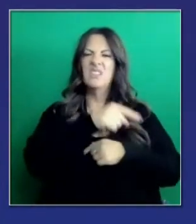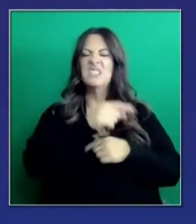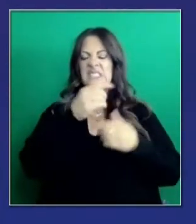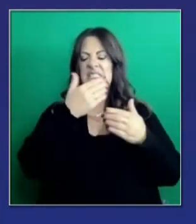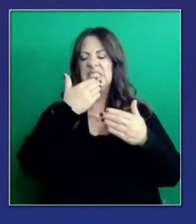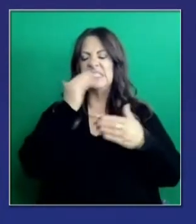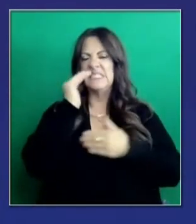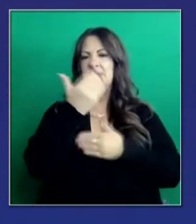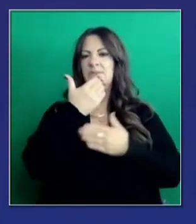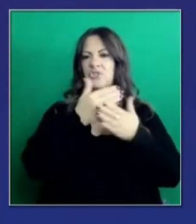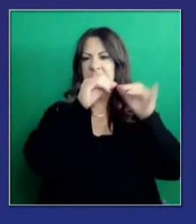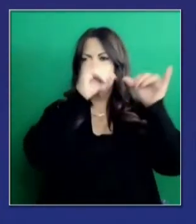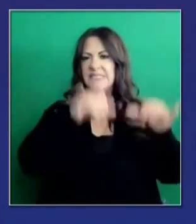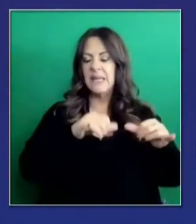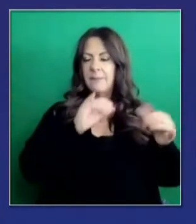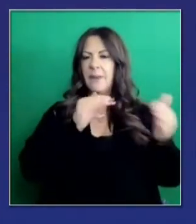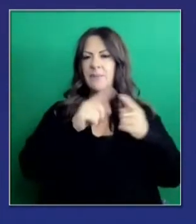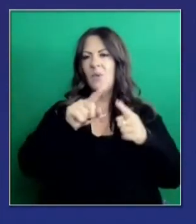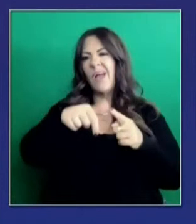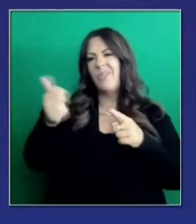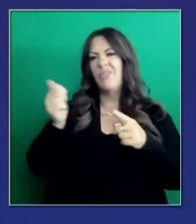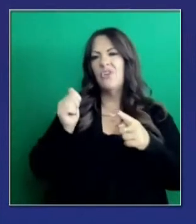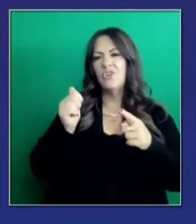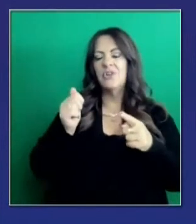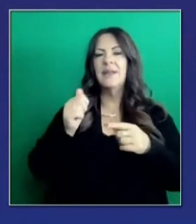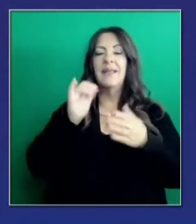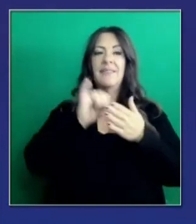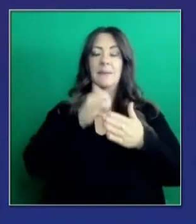of finding out when it's your turn to get